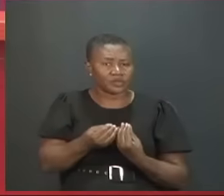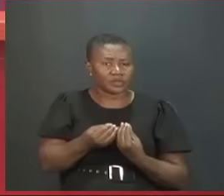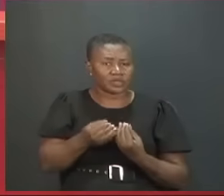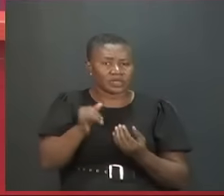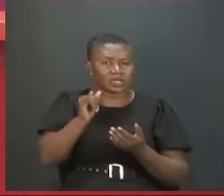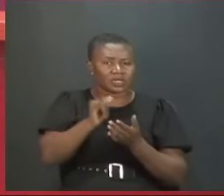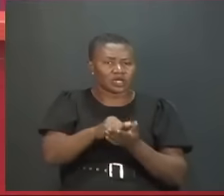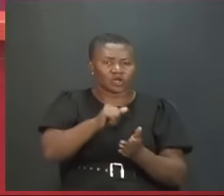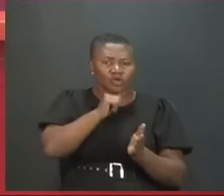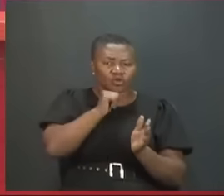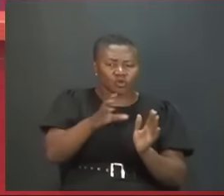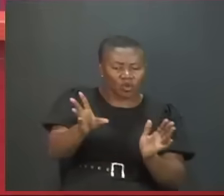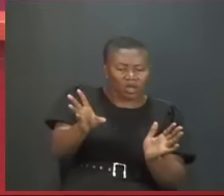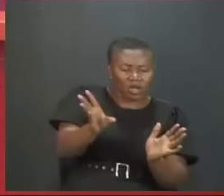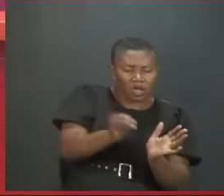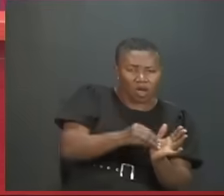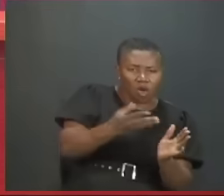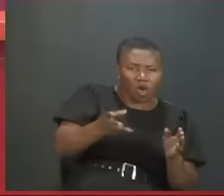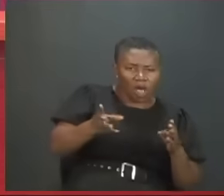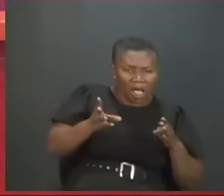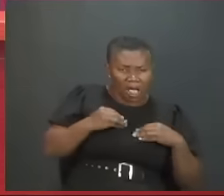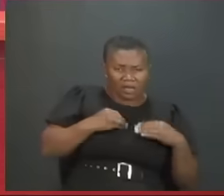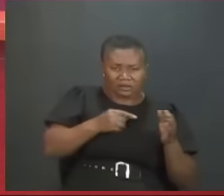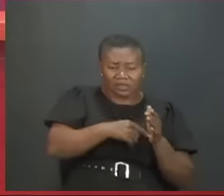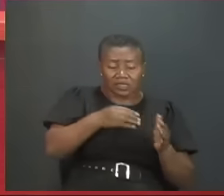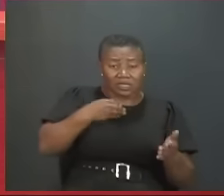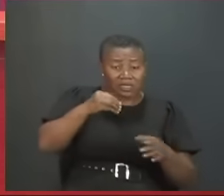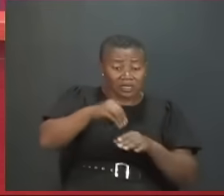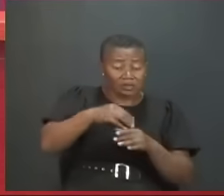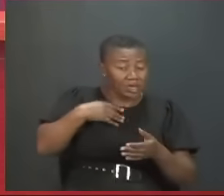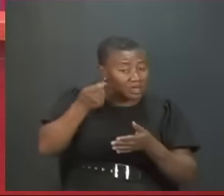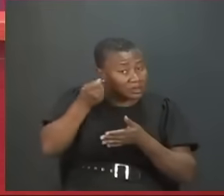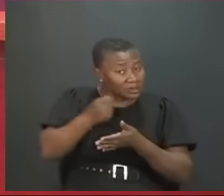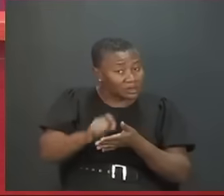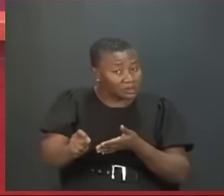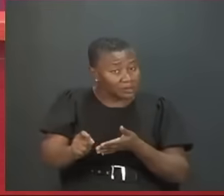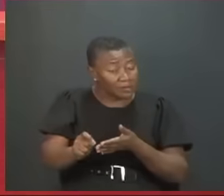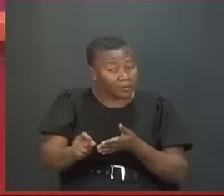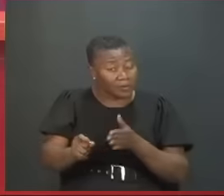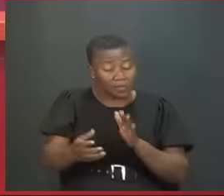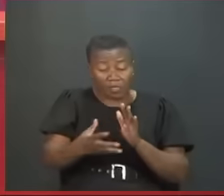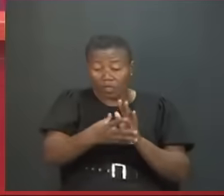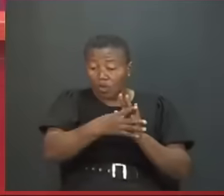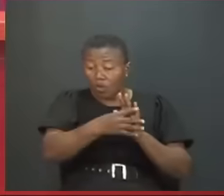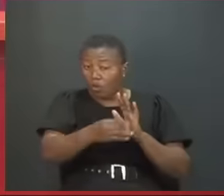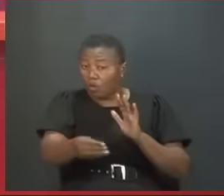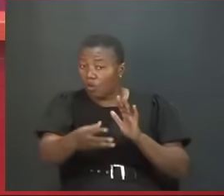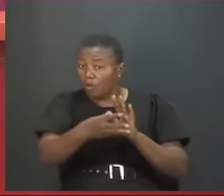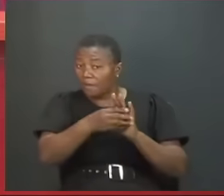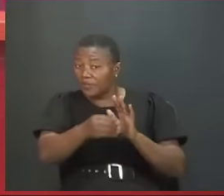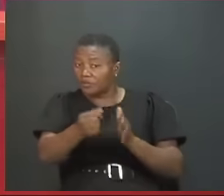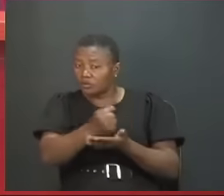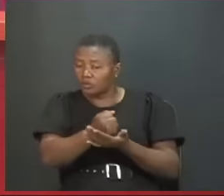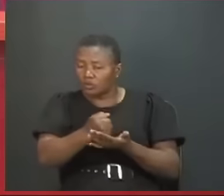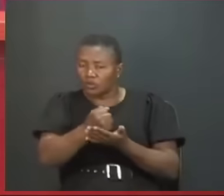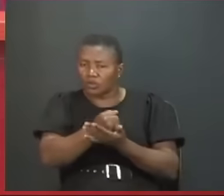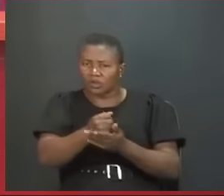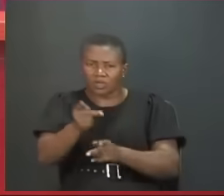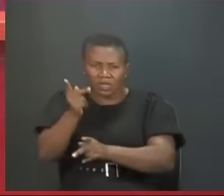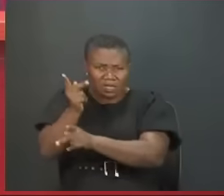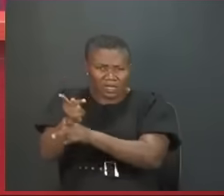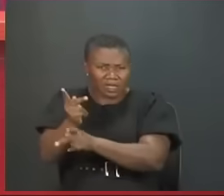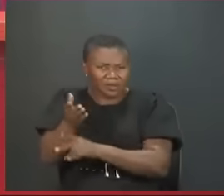noted in the records of the Secretariat and copies of the document kept in the